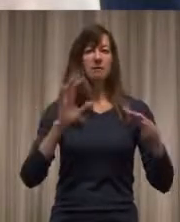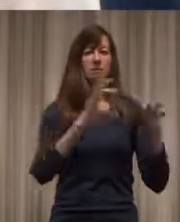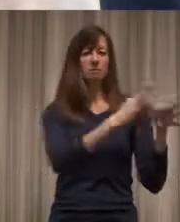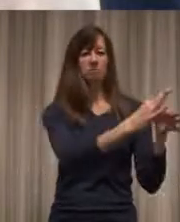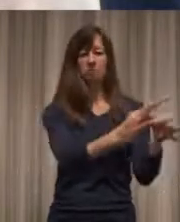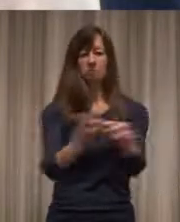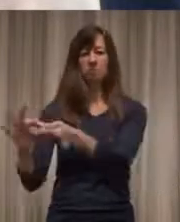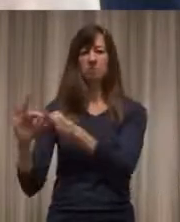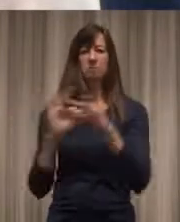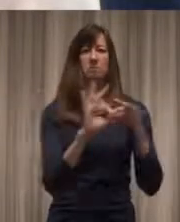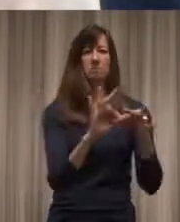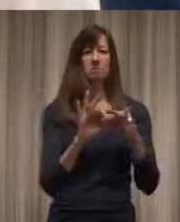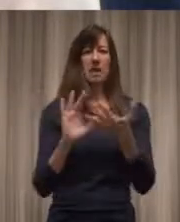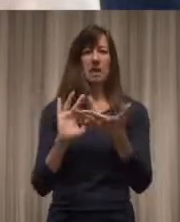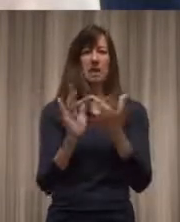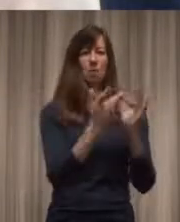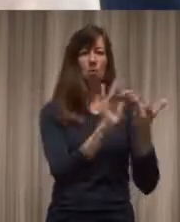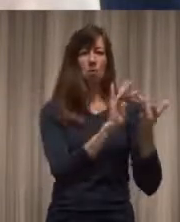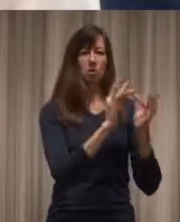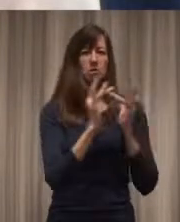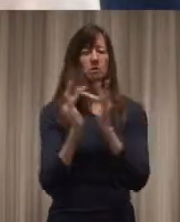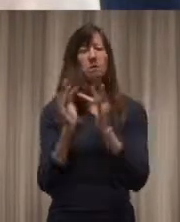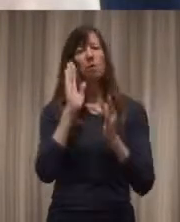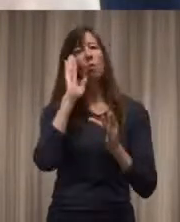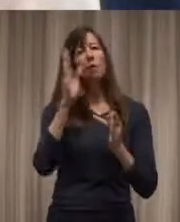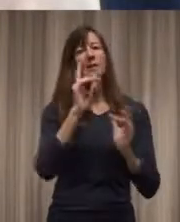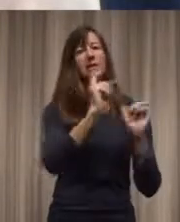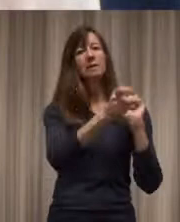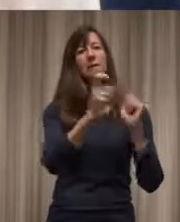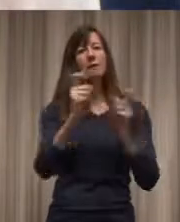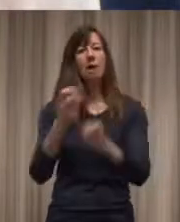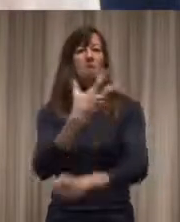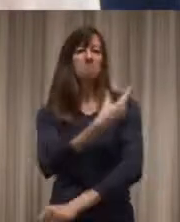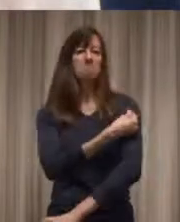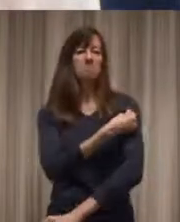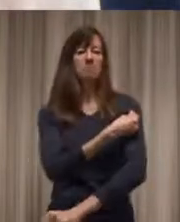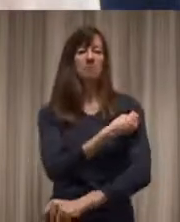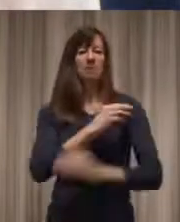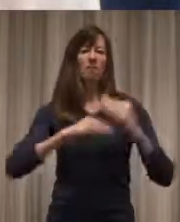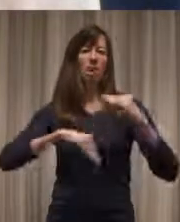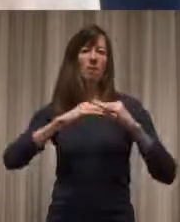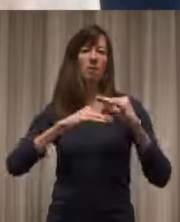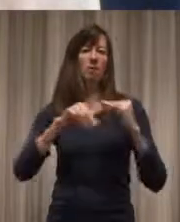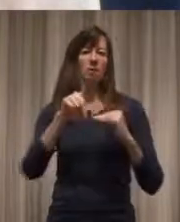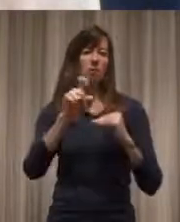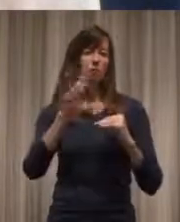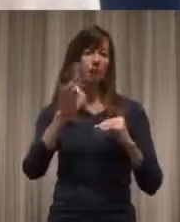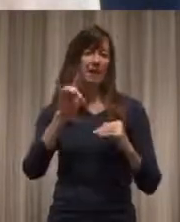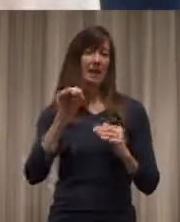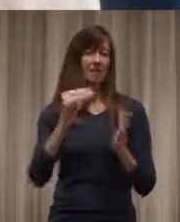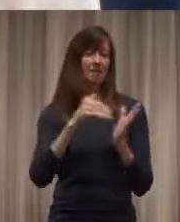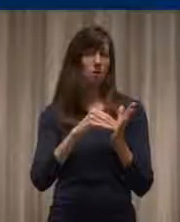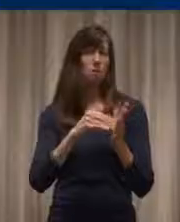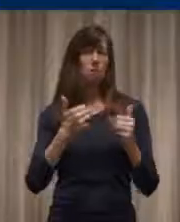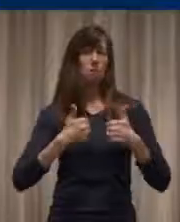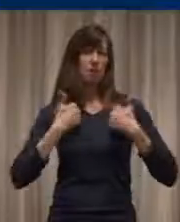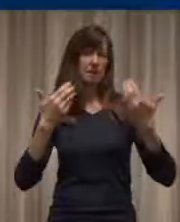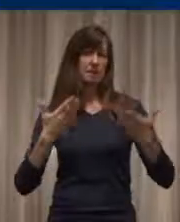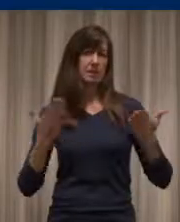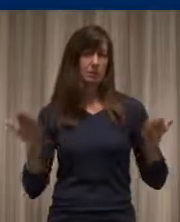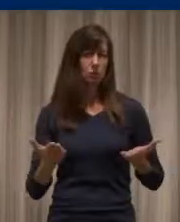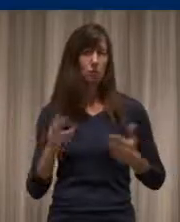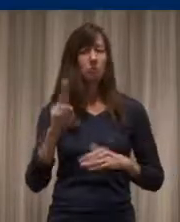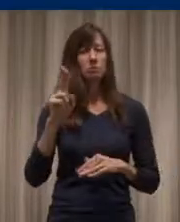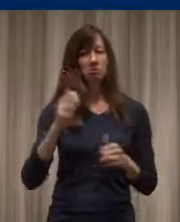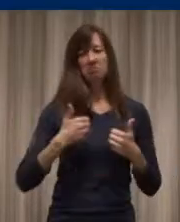getting vaccines out to our 180,000 plus residents. In addition to the county, there will be many other key players making sure